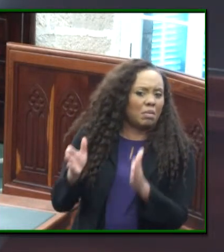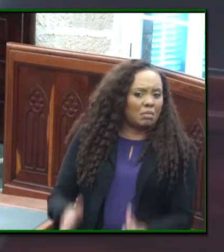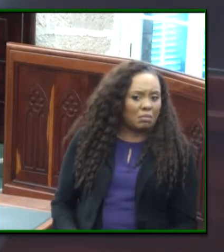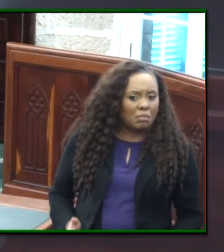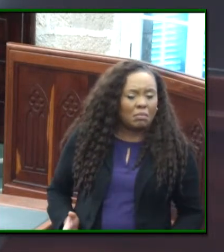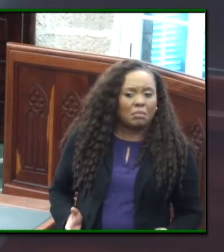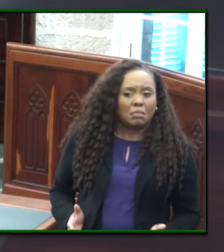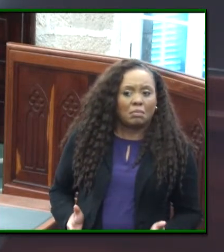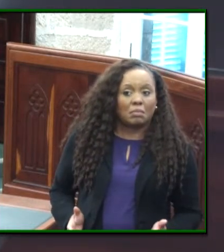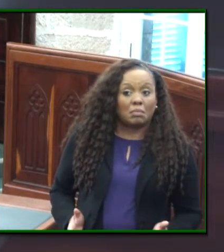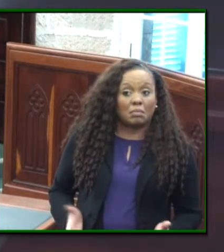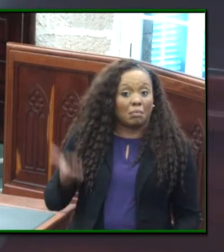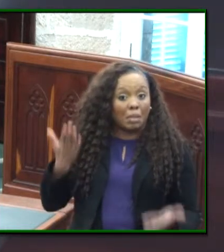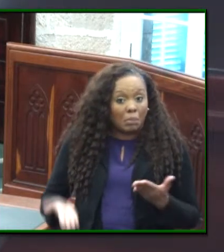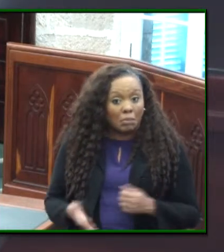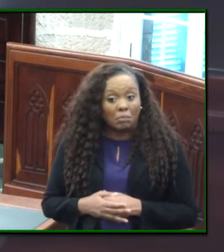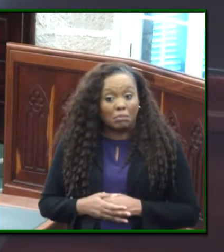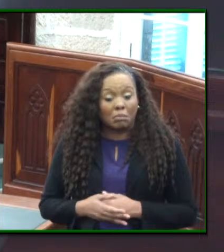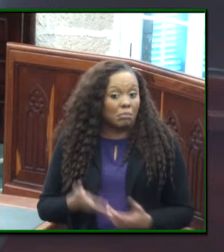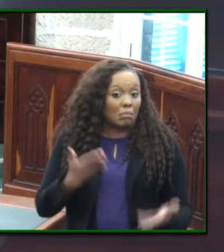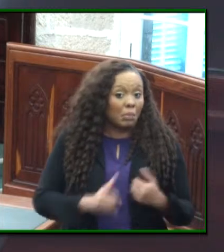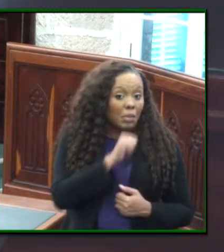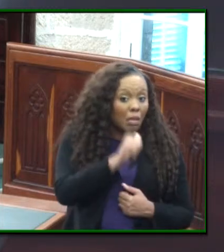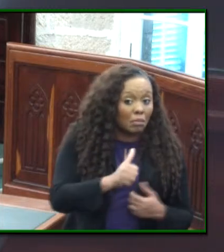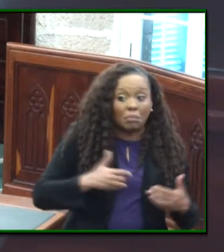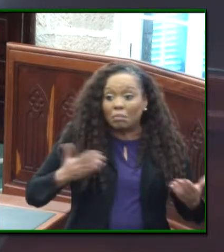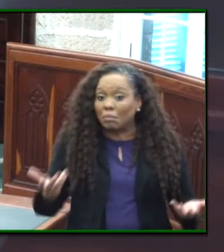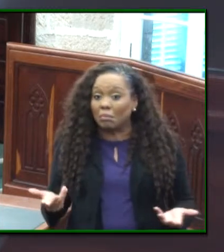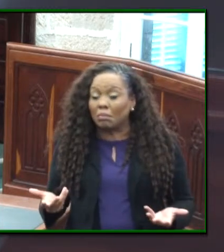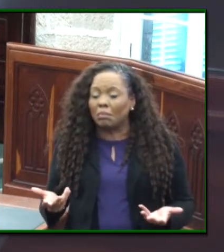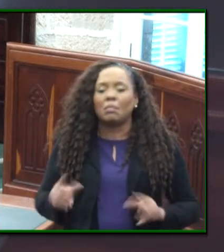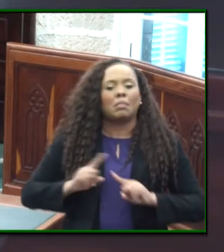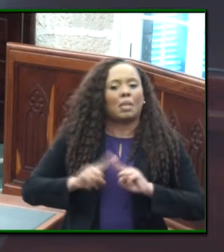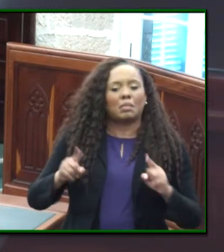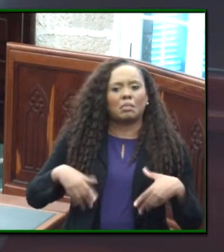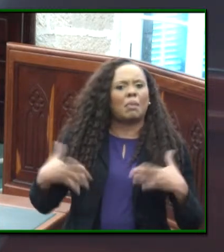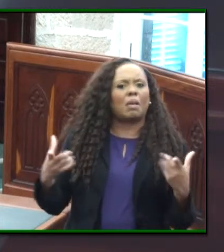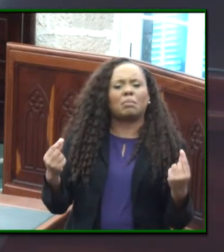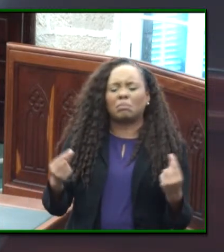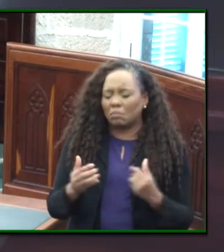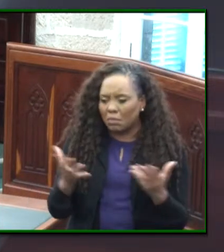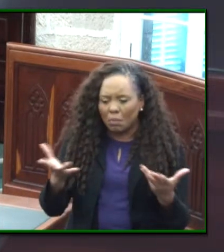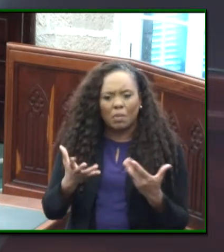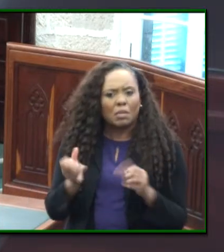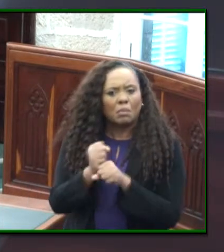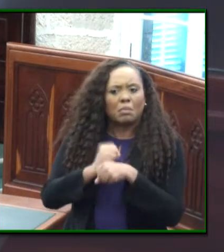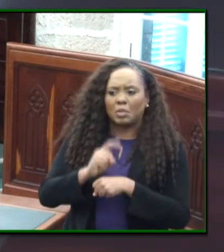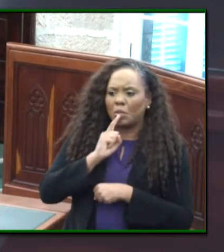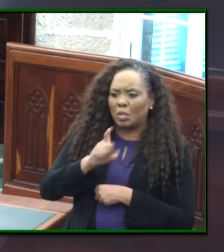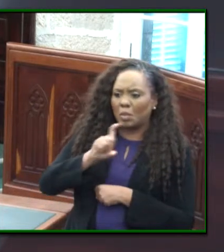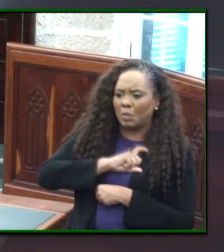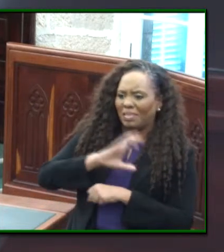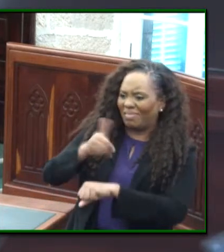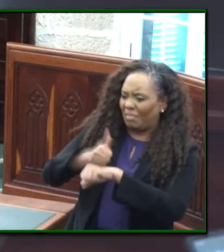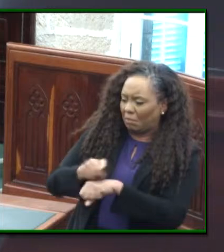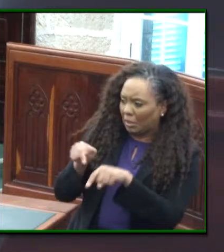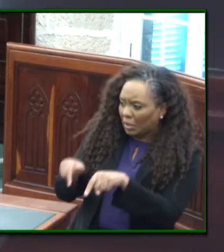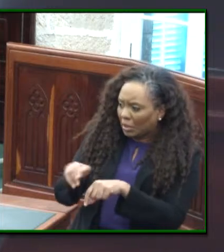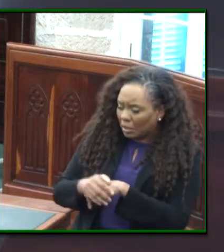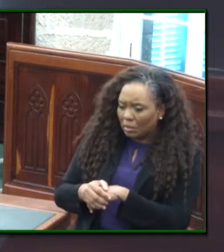It may be so, it may not be so. But the main thing is to have that police presence in those